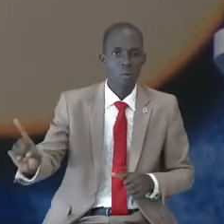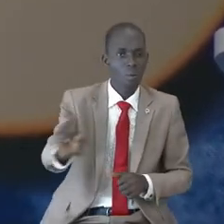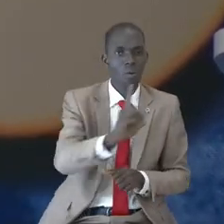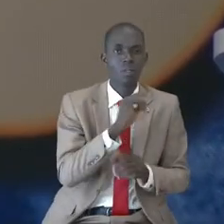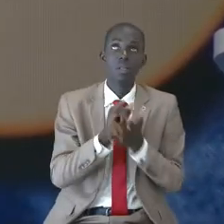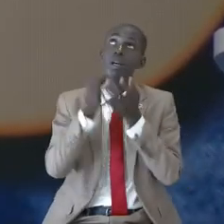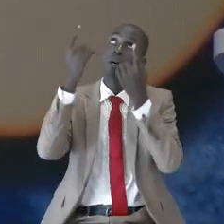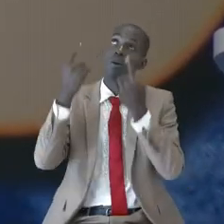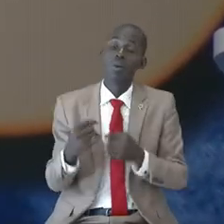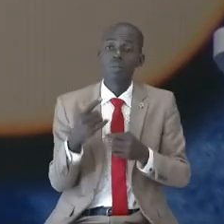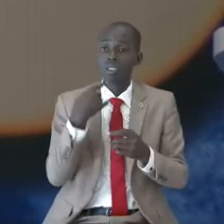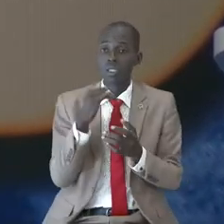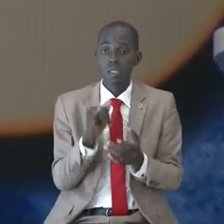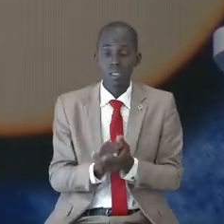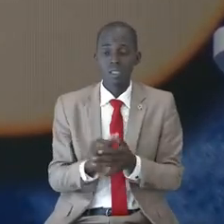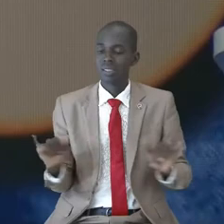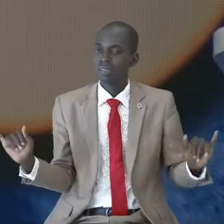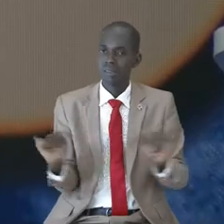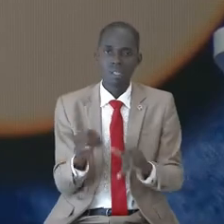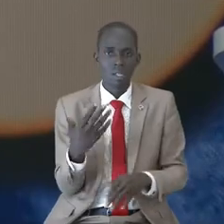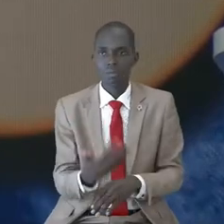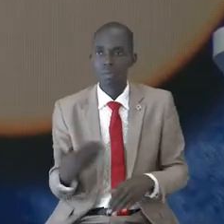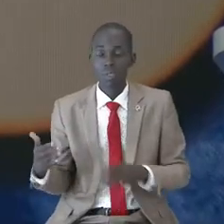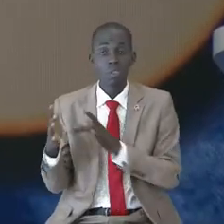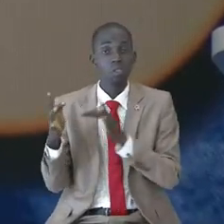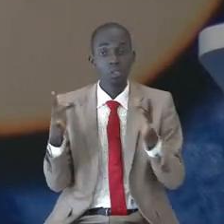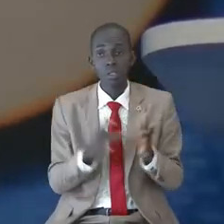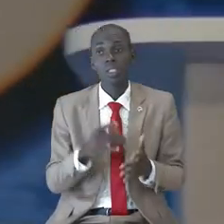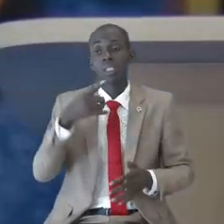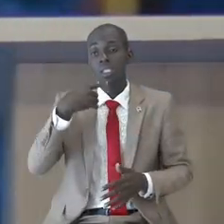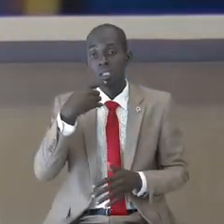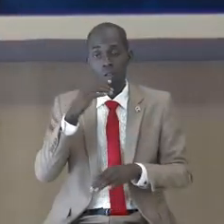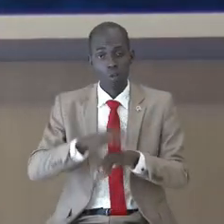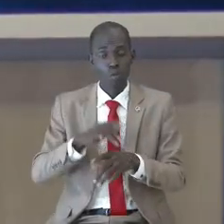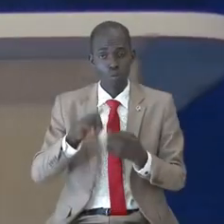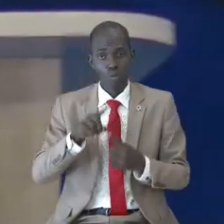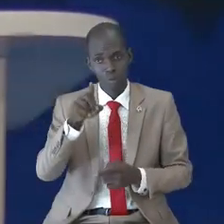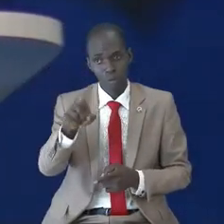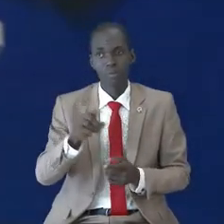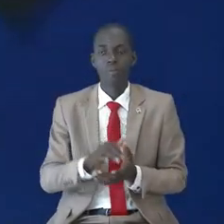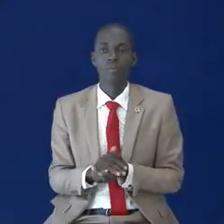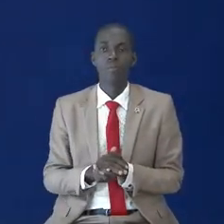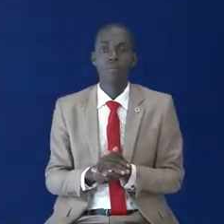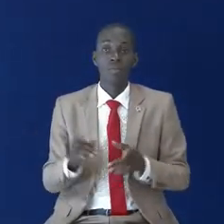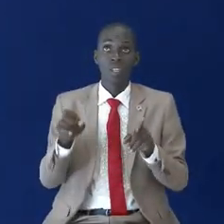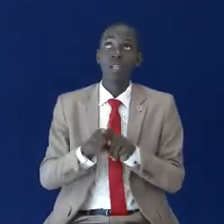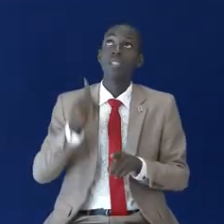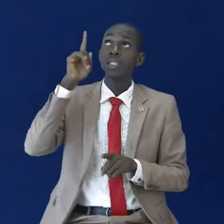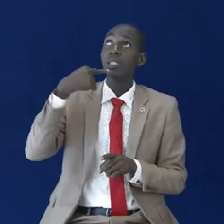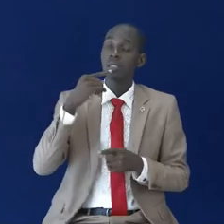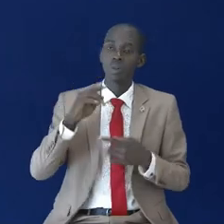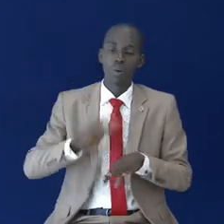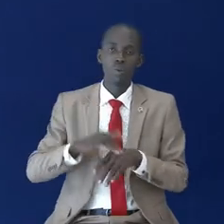comes. He says the same thing Jesus says unto him, as he says unto